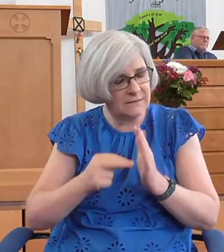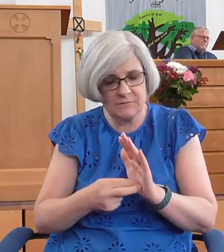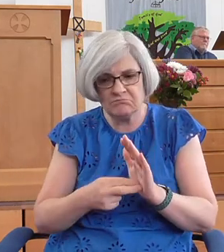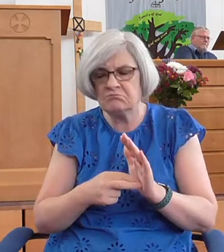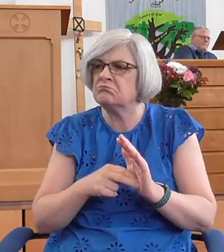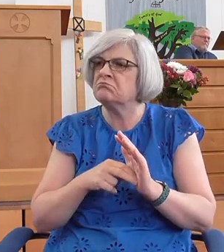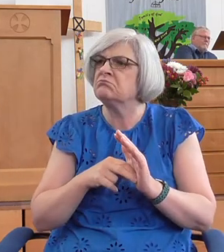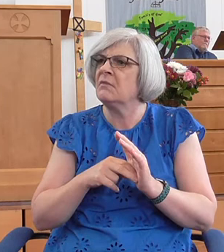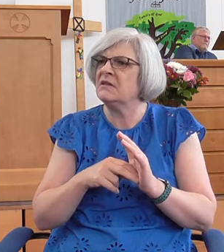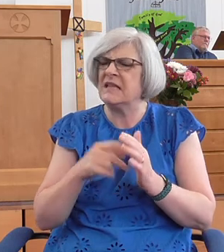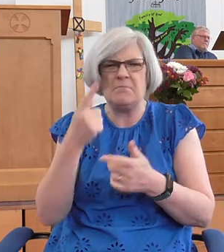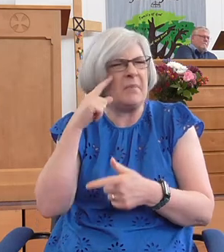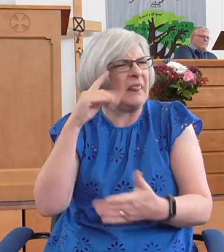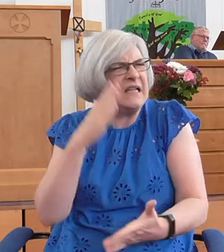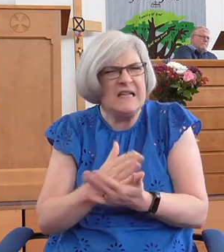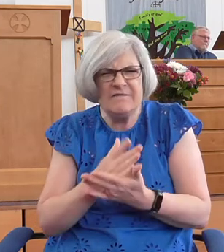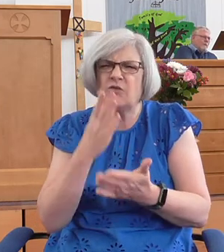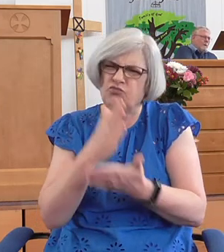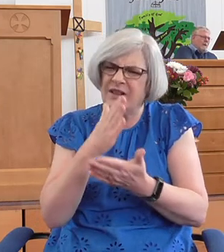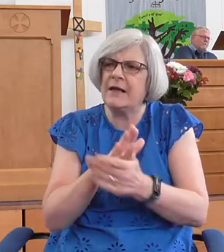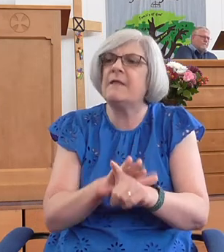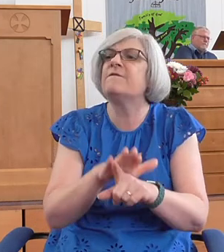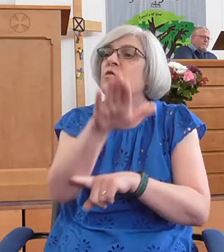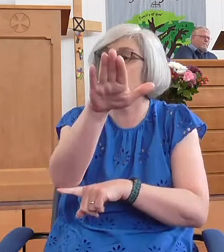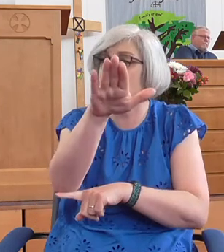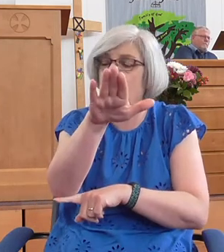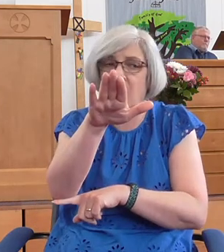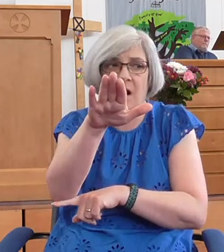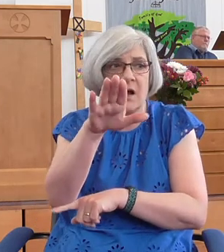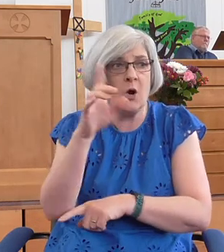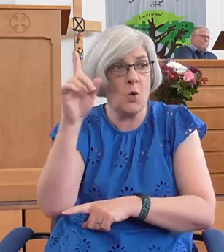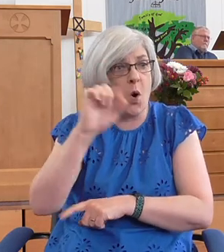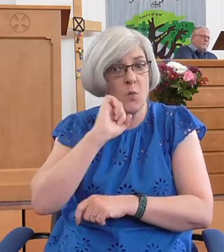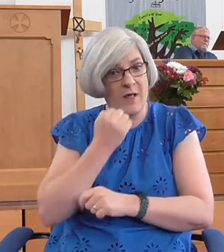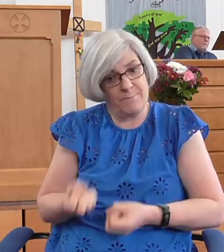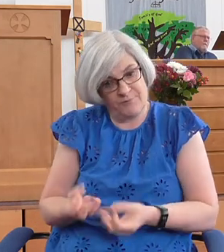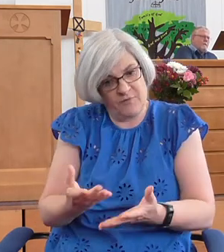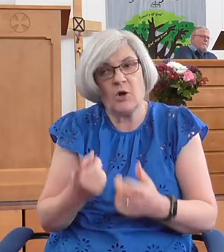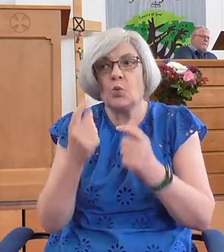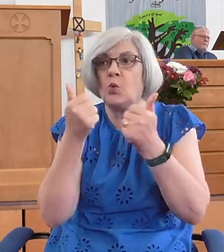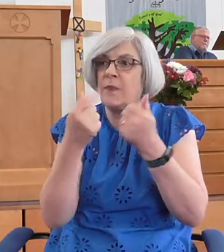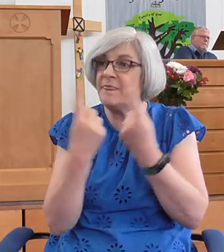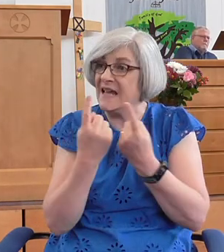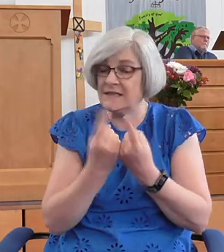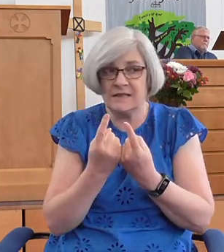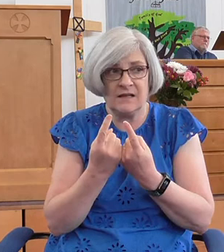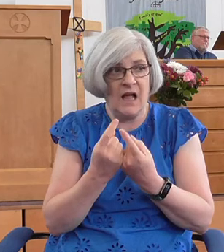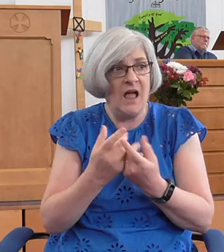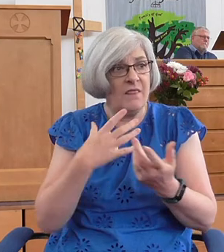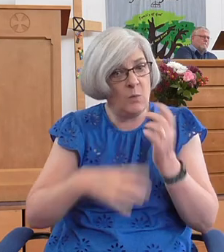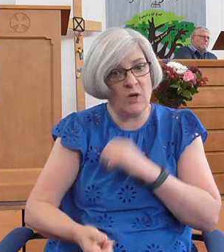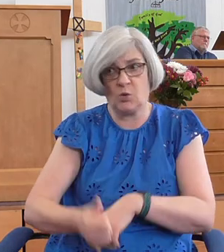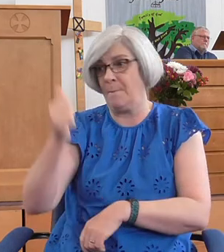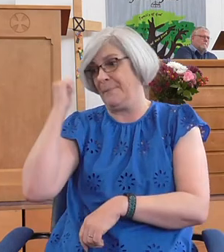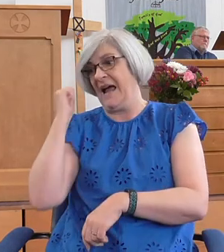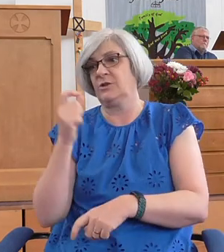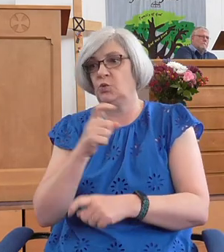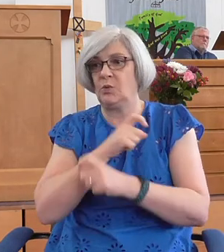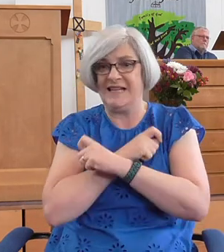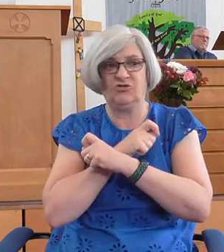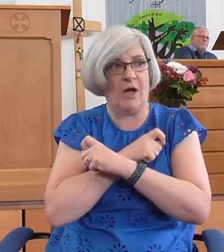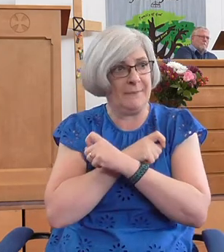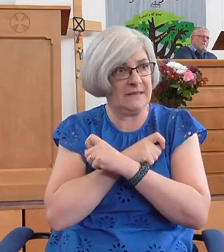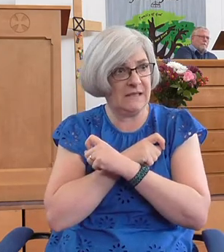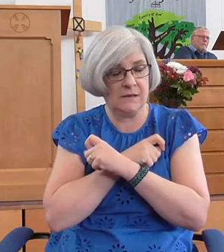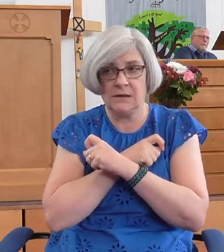good for them. They started grumbling and they wanted to go back to Egypt because there were good food there. And in the wilderness, they